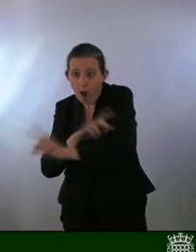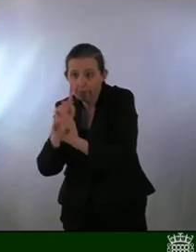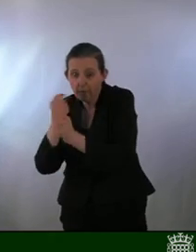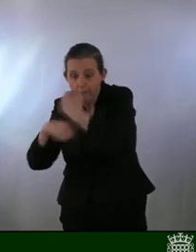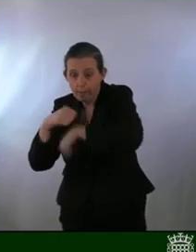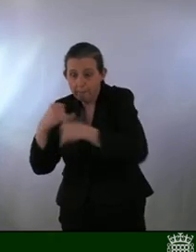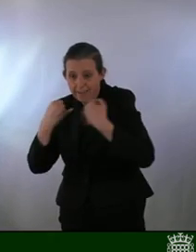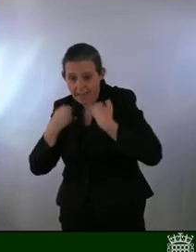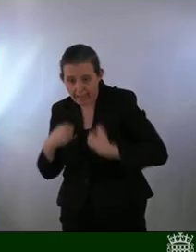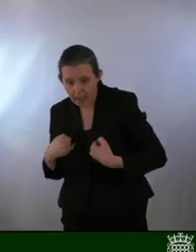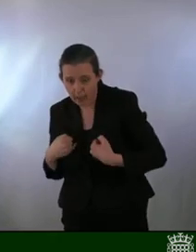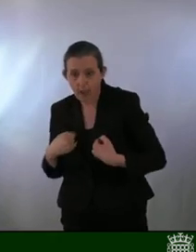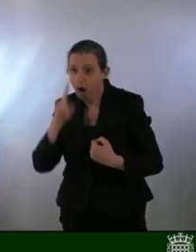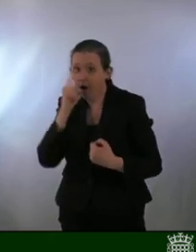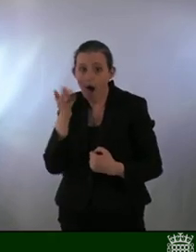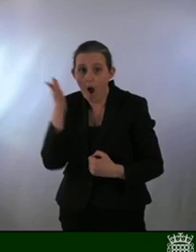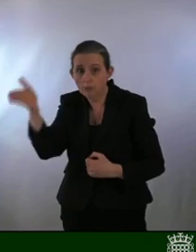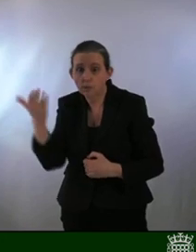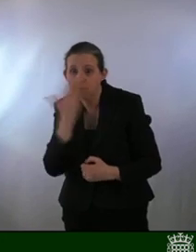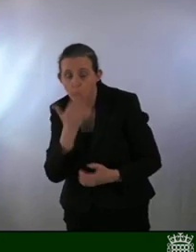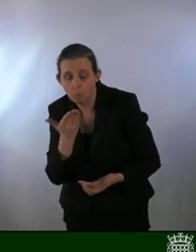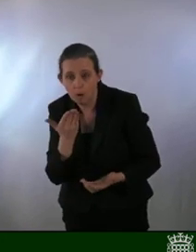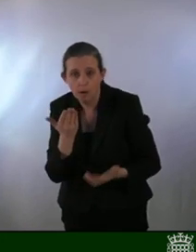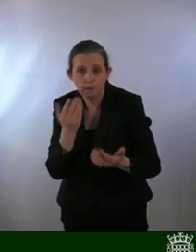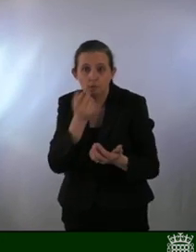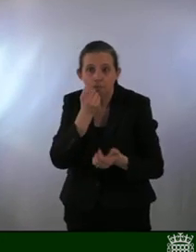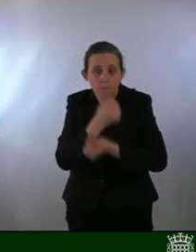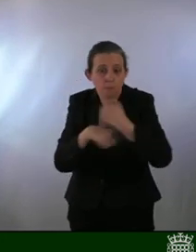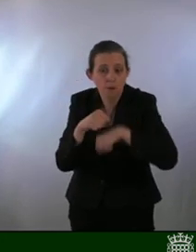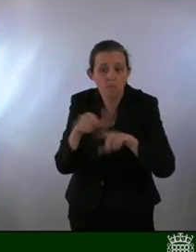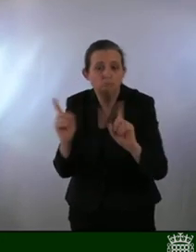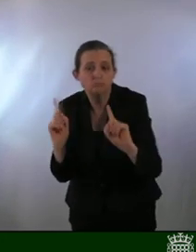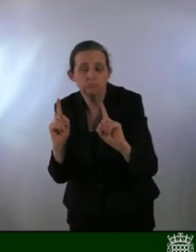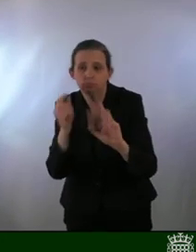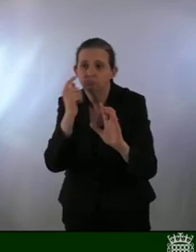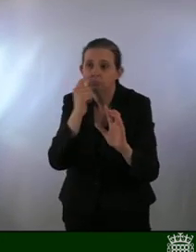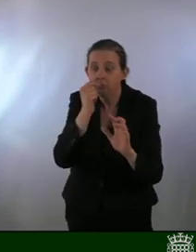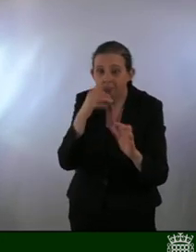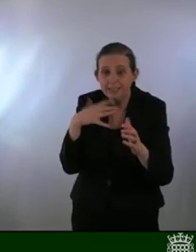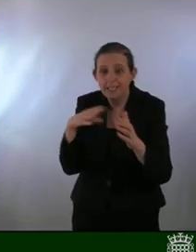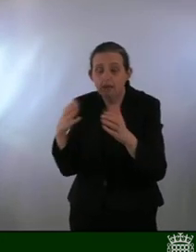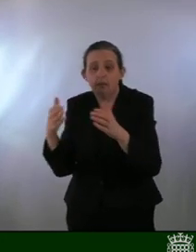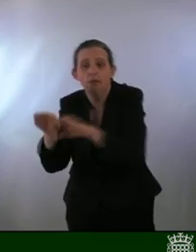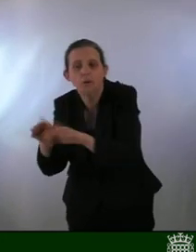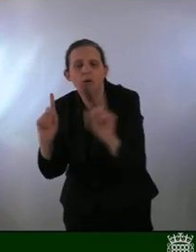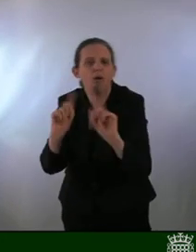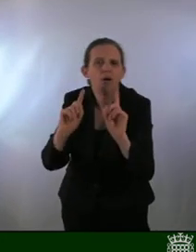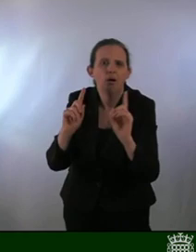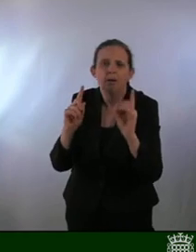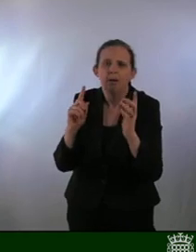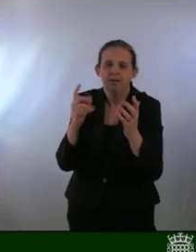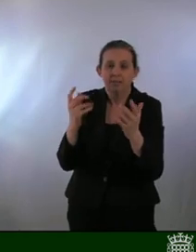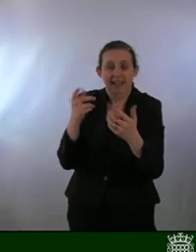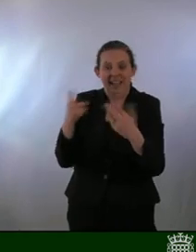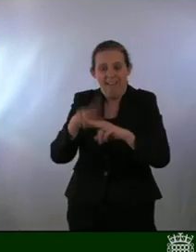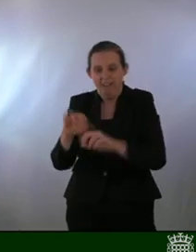able to be in school might end up forcing the issue and leave heads in an impossible position. So if we're to avoid that, can